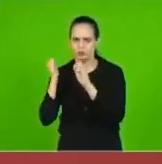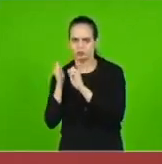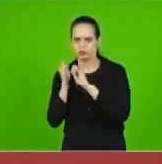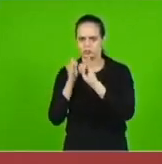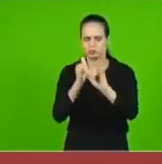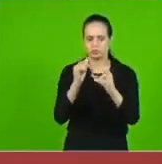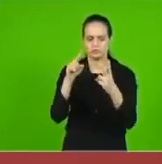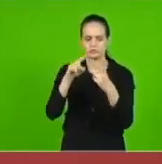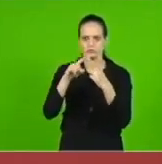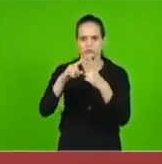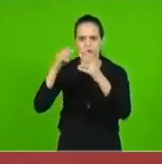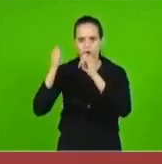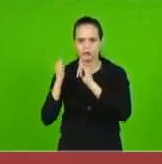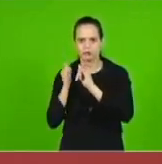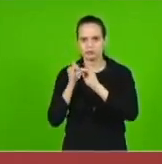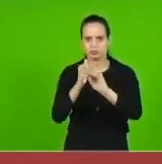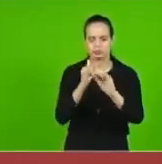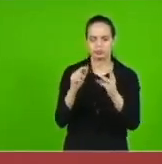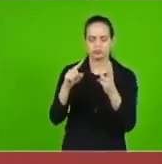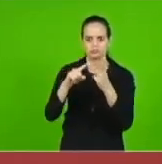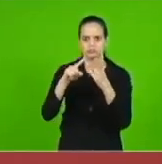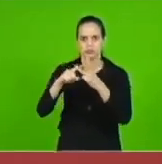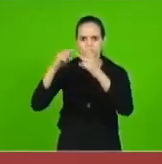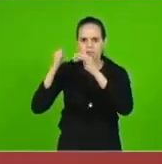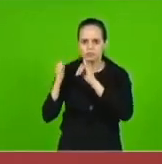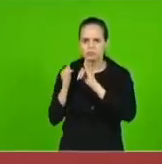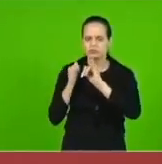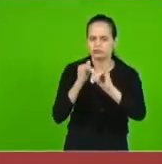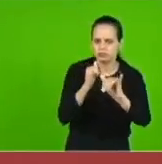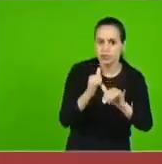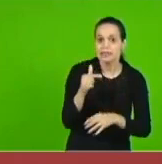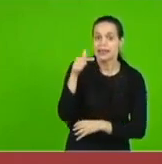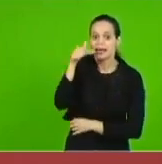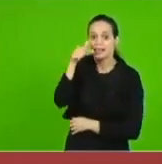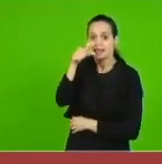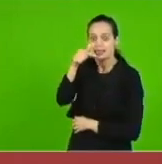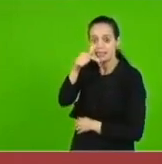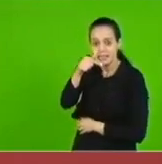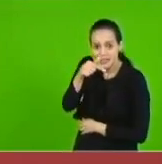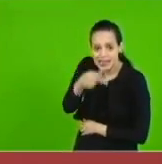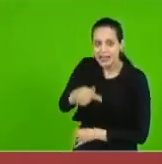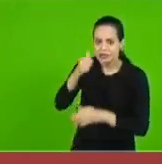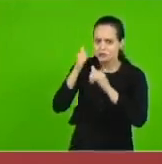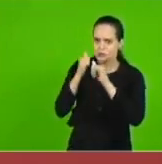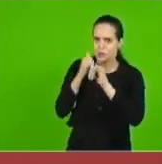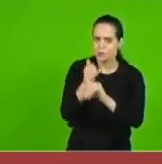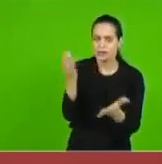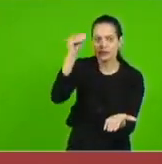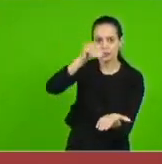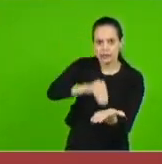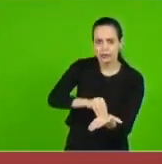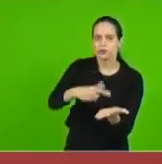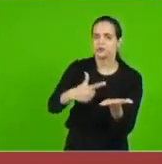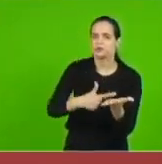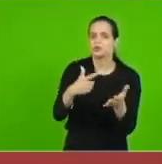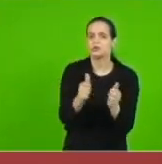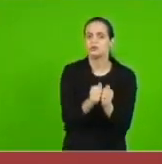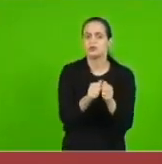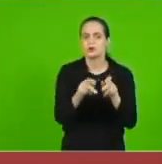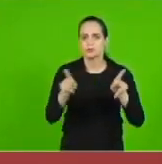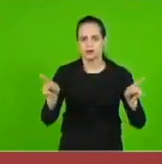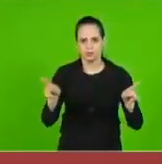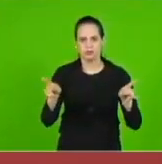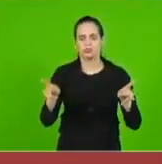trumpets, out of the seven that are written and prophesied in the book of Revelations.